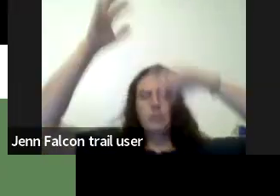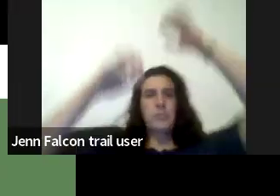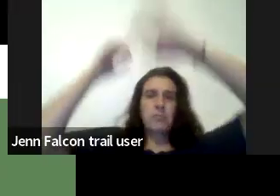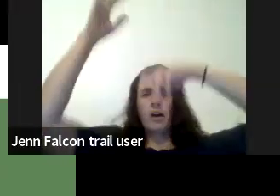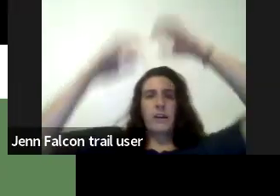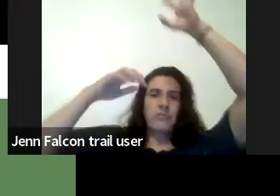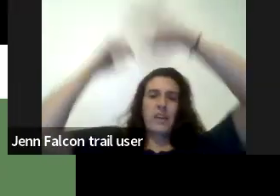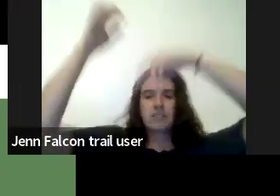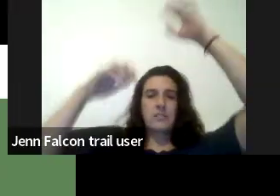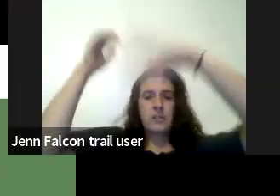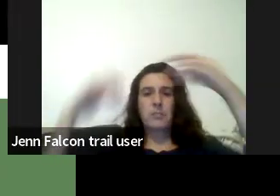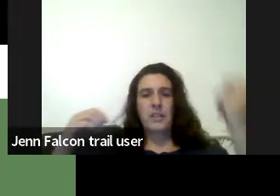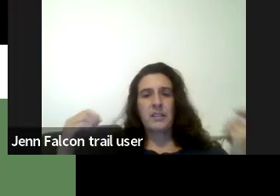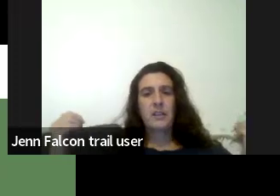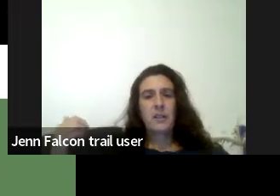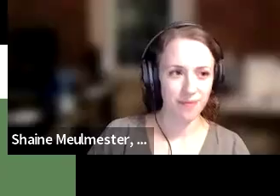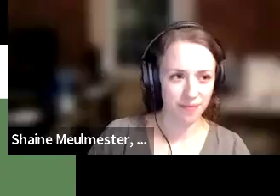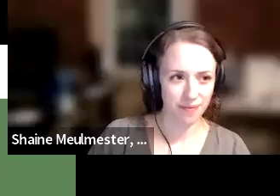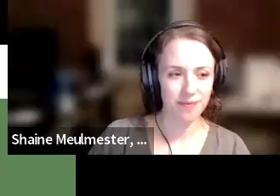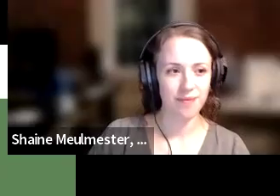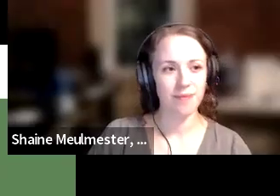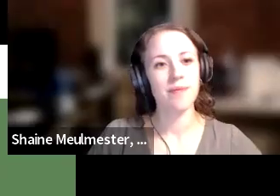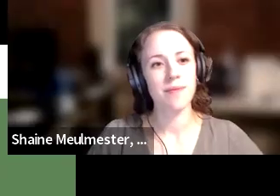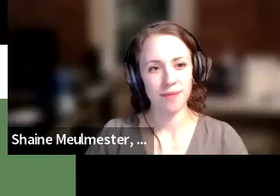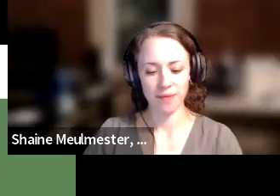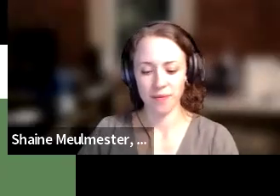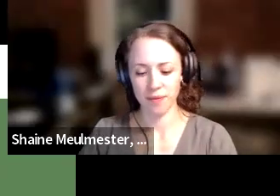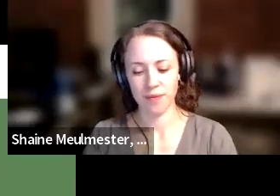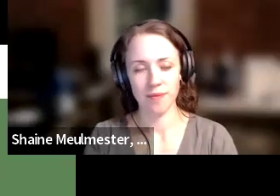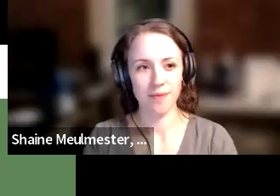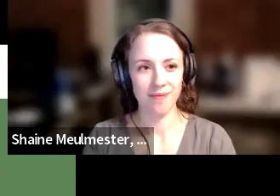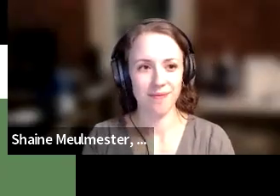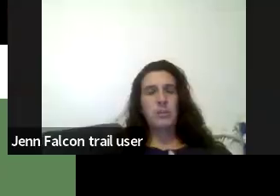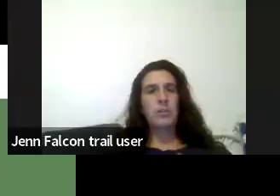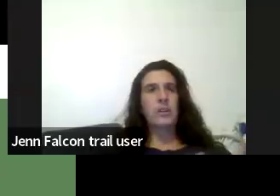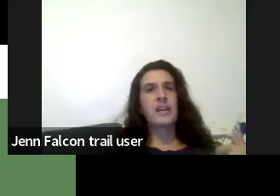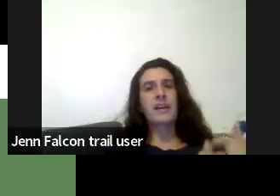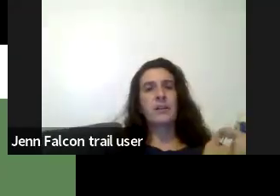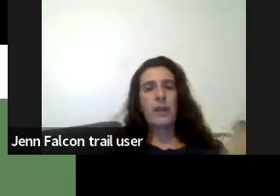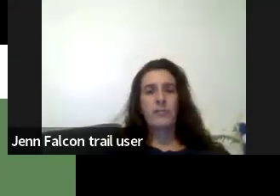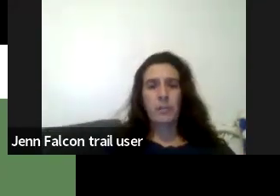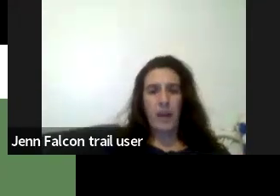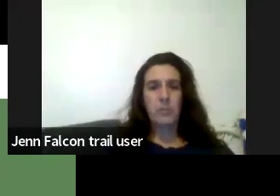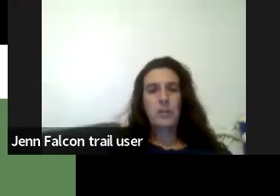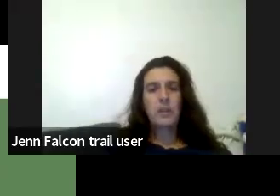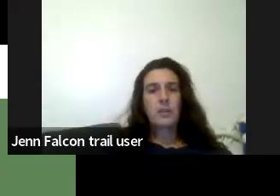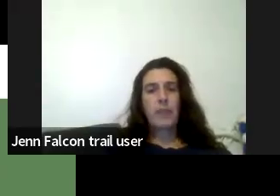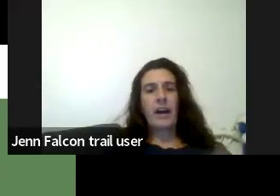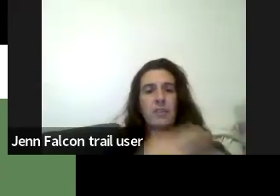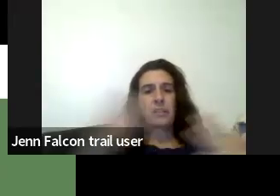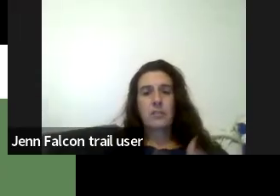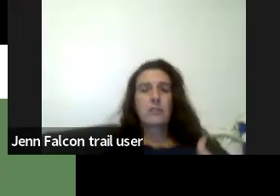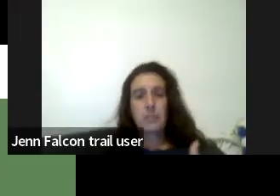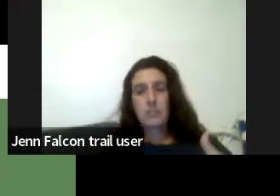they climb up the rock face, you know what I mean? Most Mm-hmm. people don't do that. That's great they do that. You know what I mean? We don't want to take that away from them